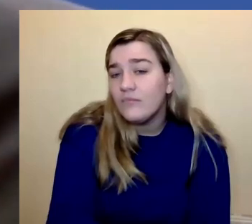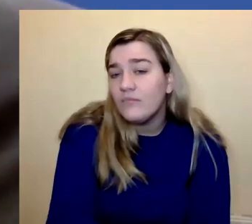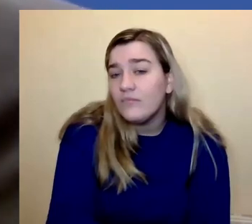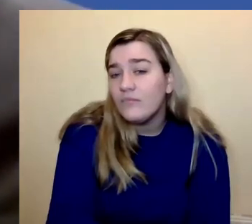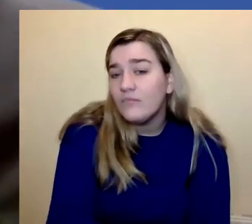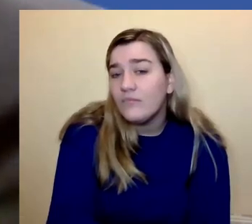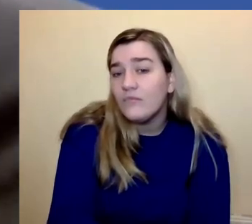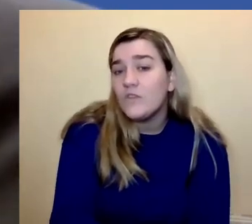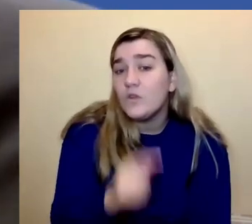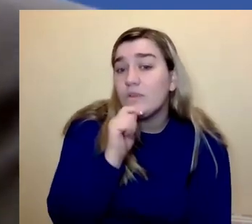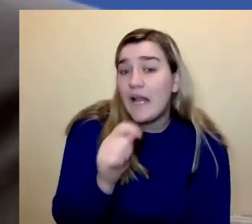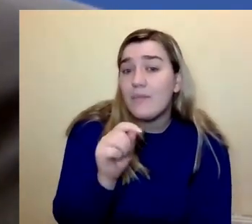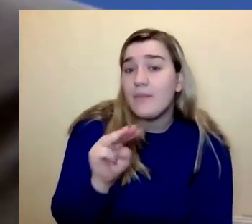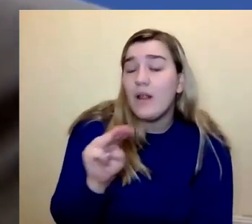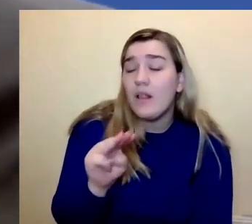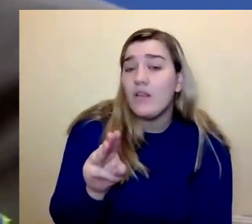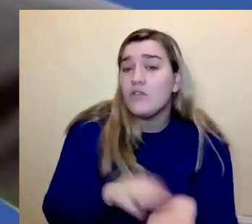more services for people.